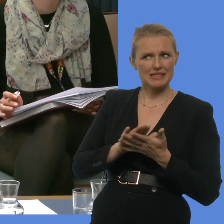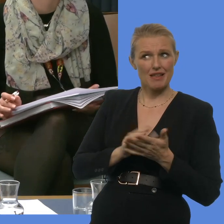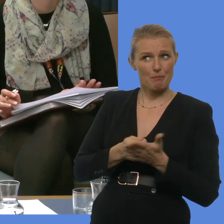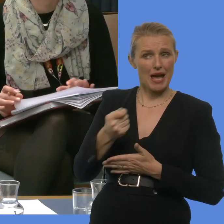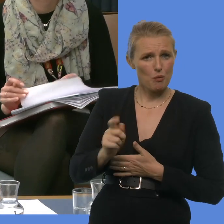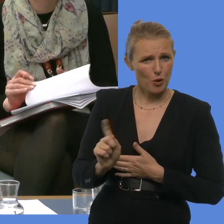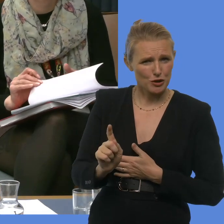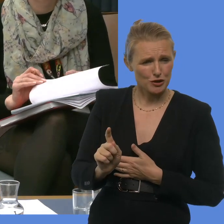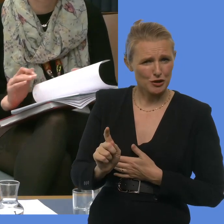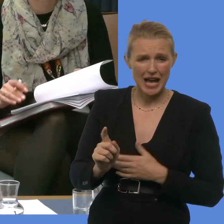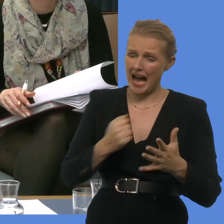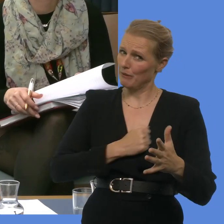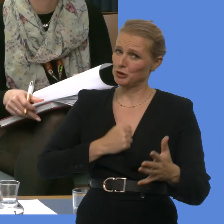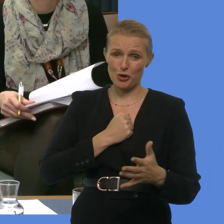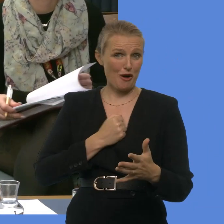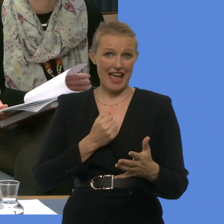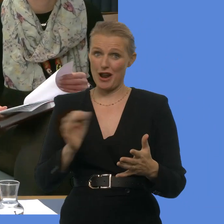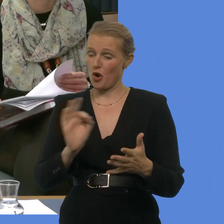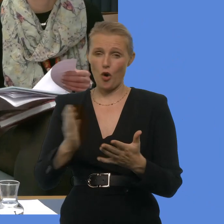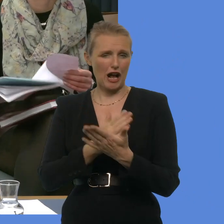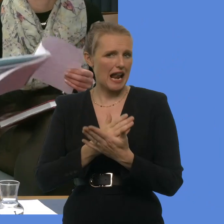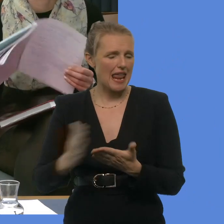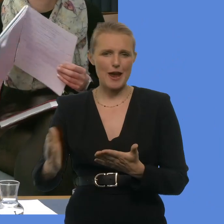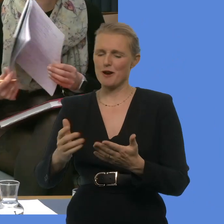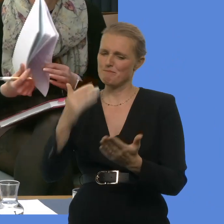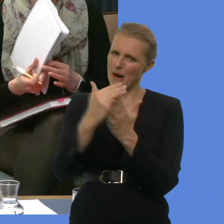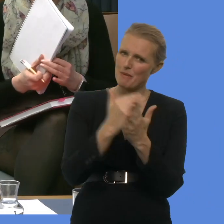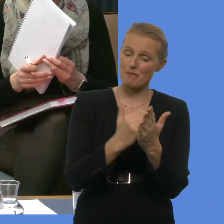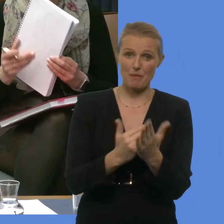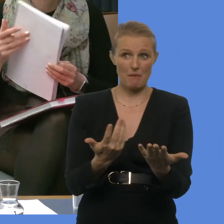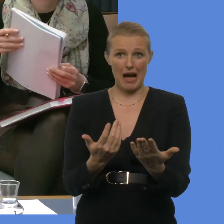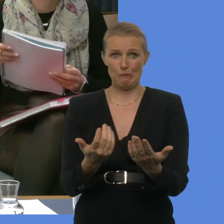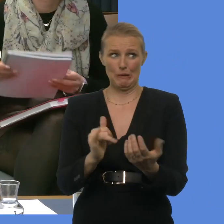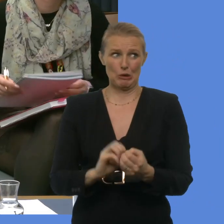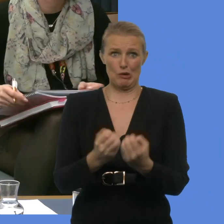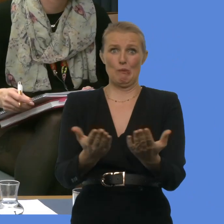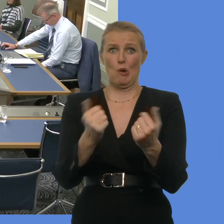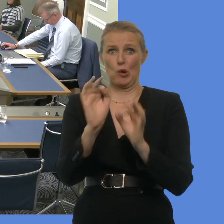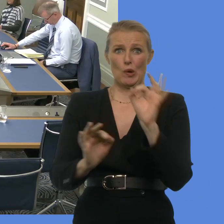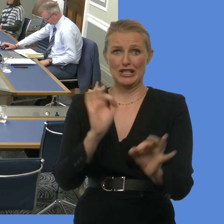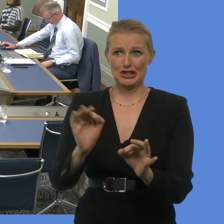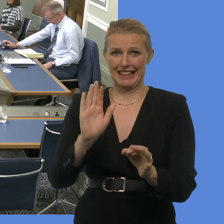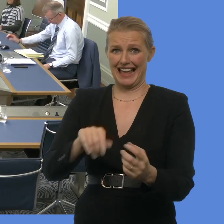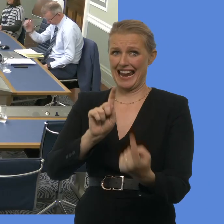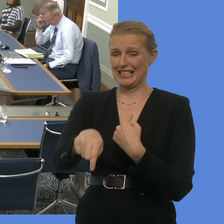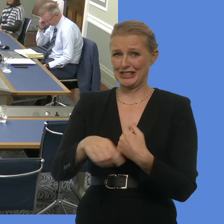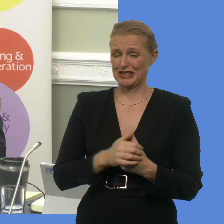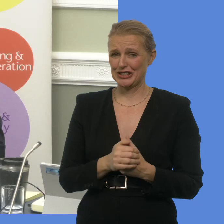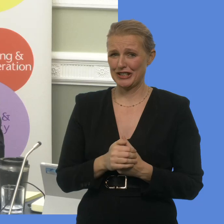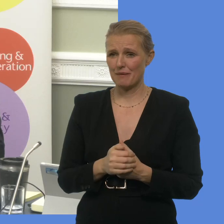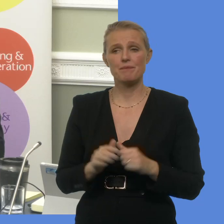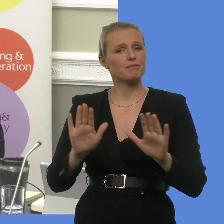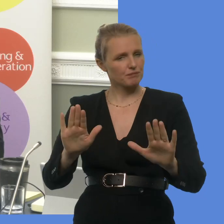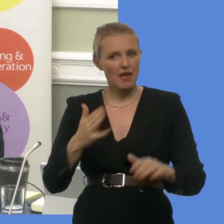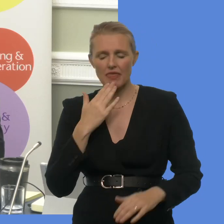Apologies, I've probably raised more questions than answers, but we're happy to take questions. Okay, well, thank you, Karen, and thank you,